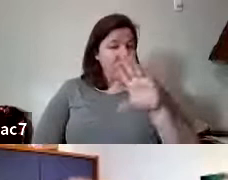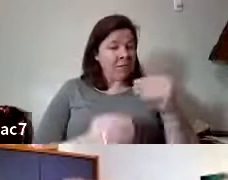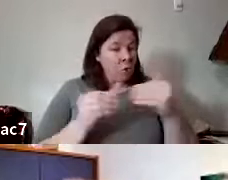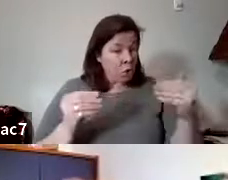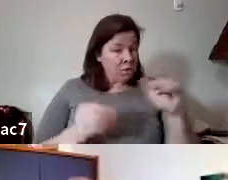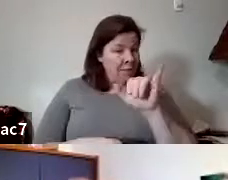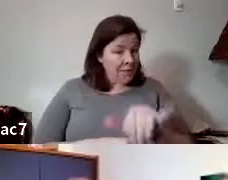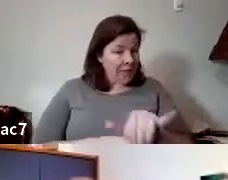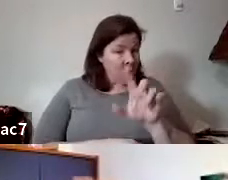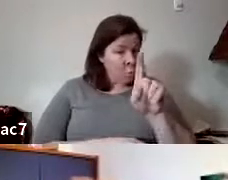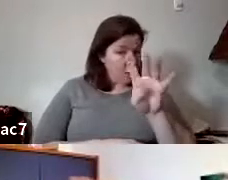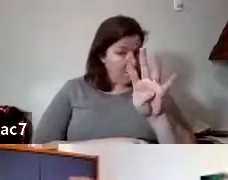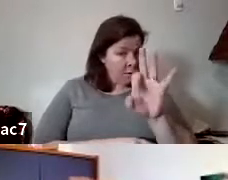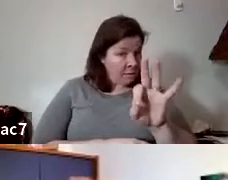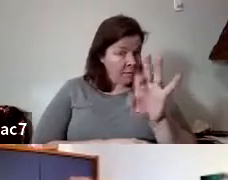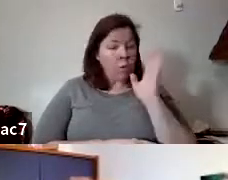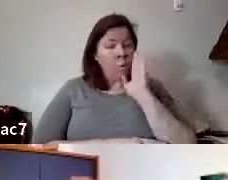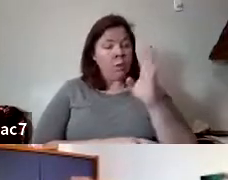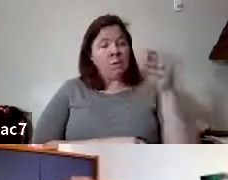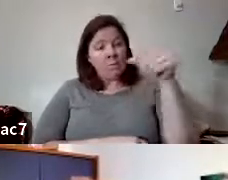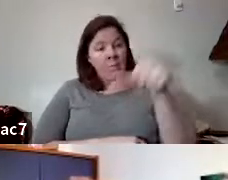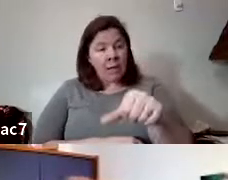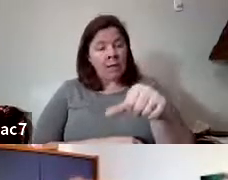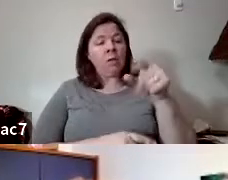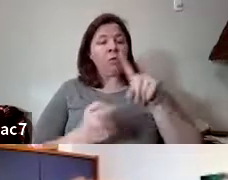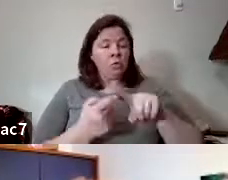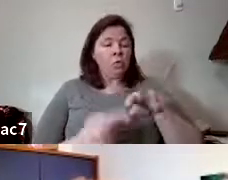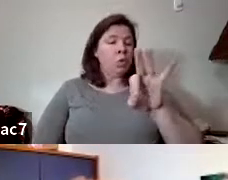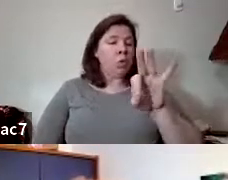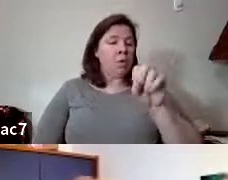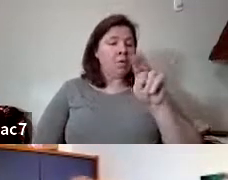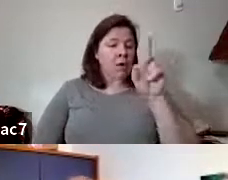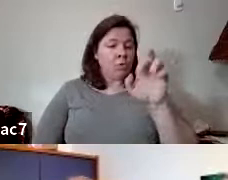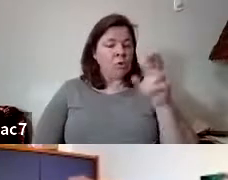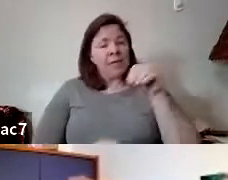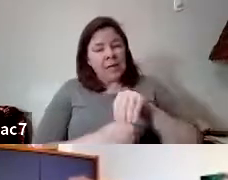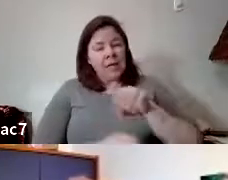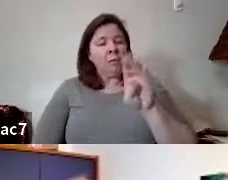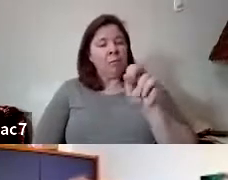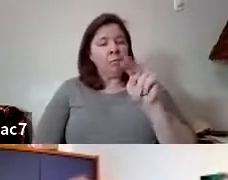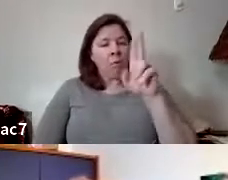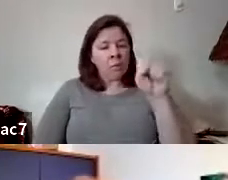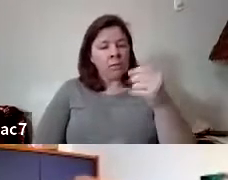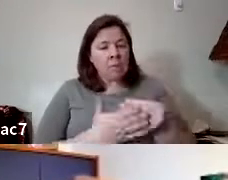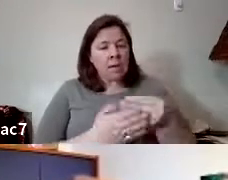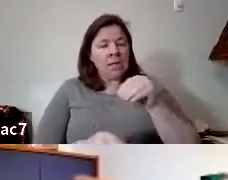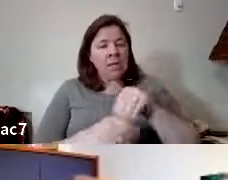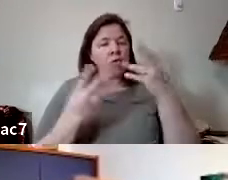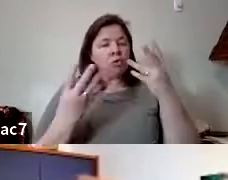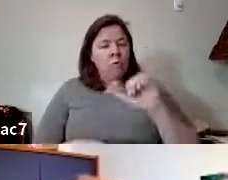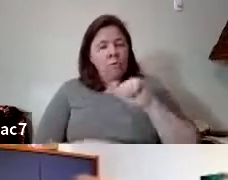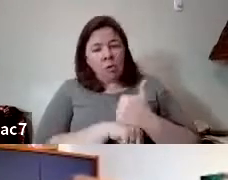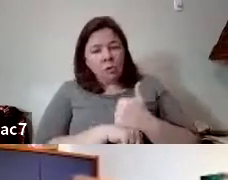that $149 is going to go to be paid out to founders in bonus money during the soft launch. Therefore,